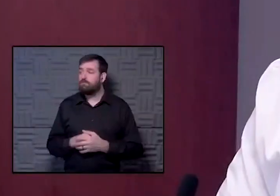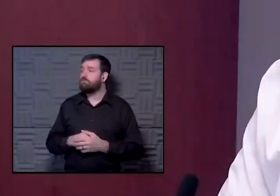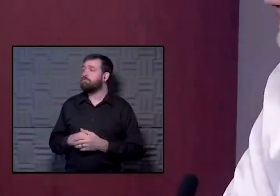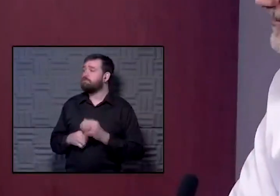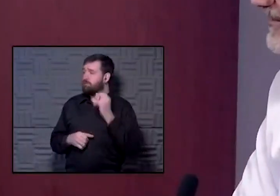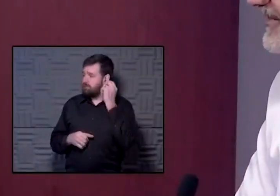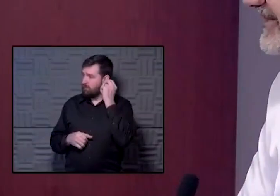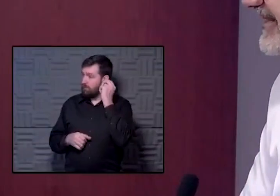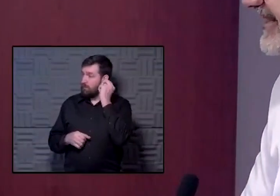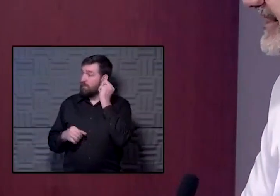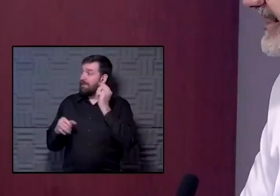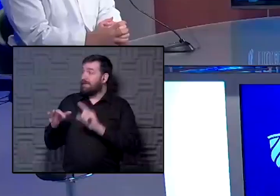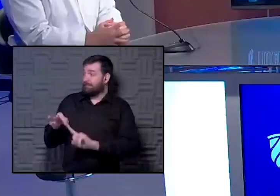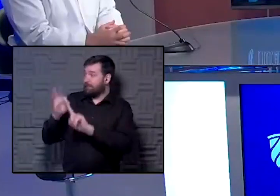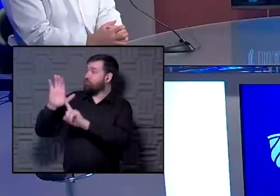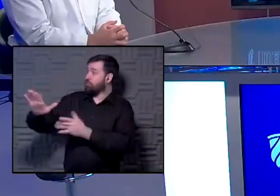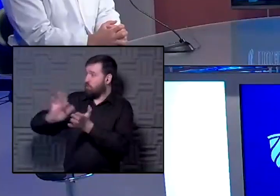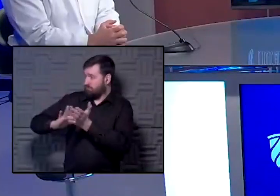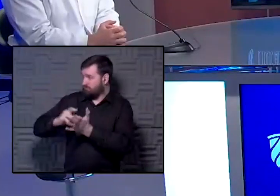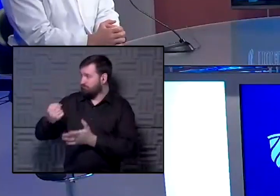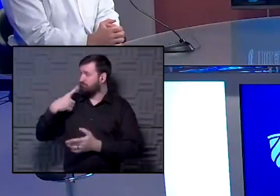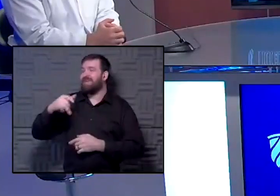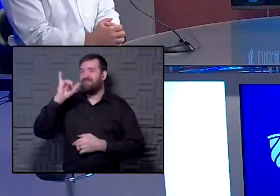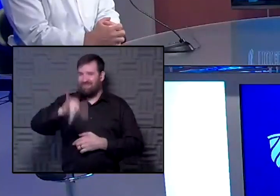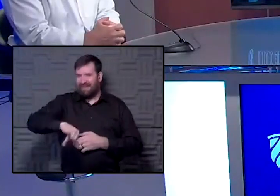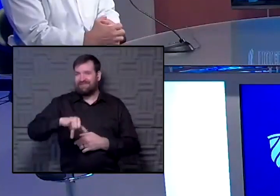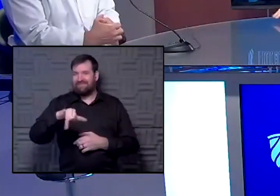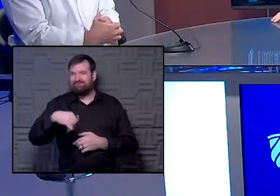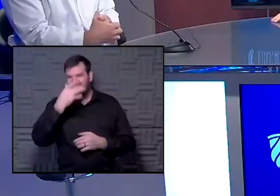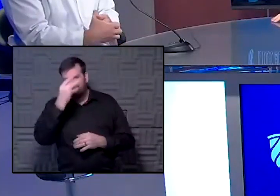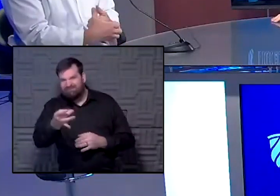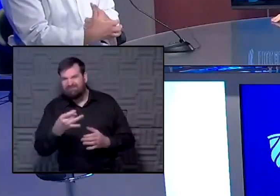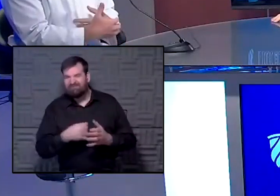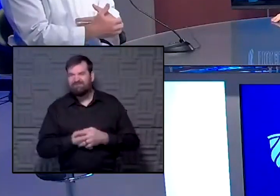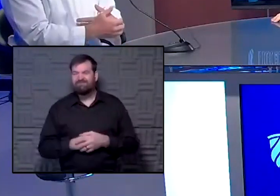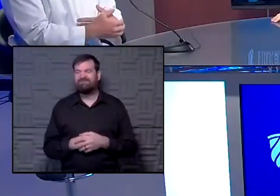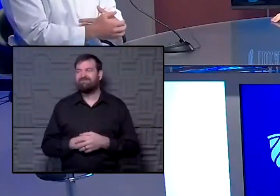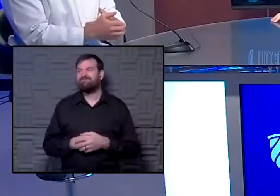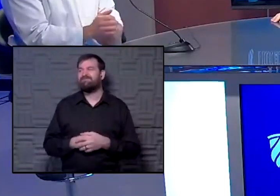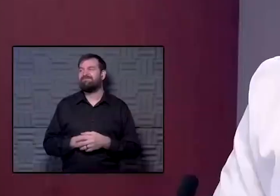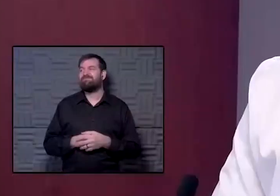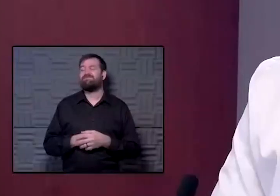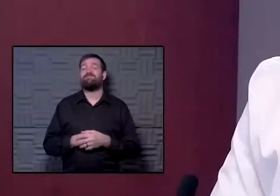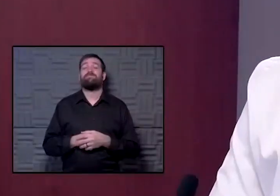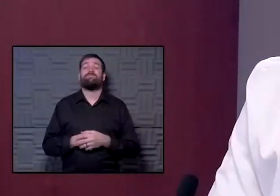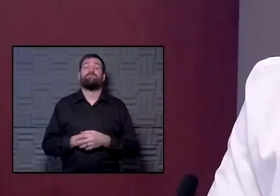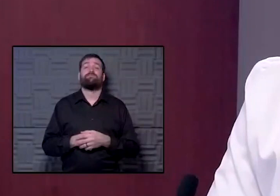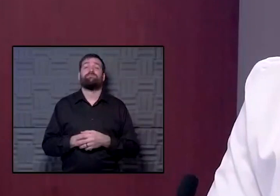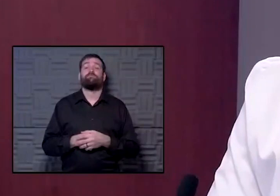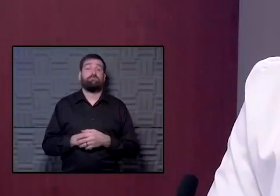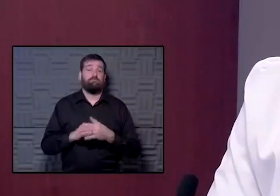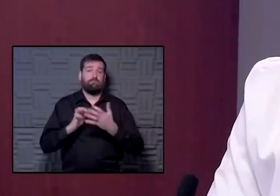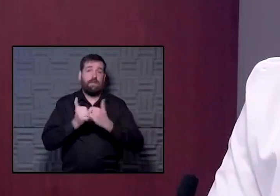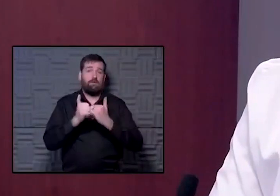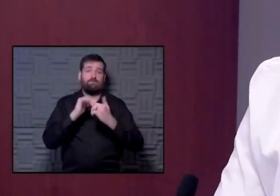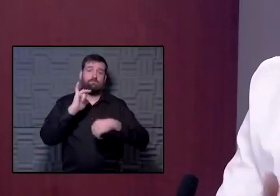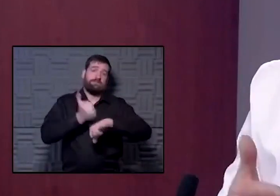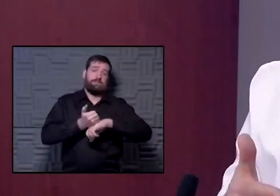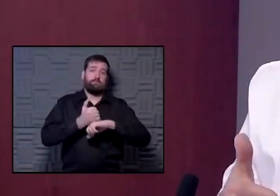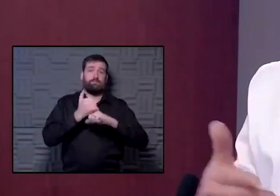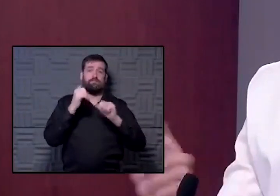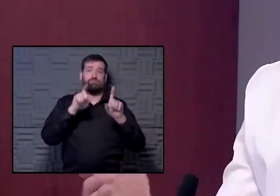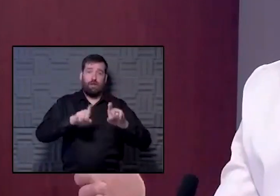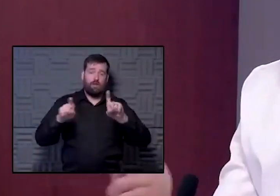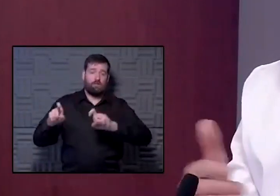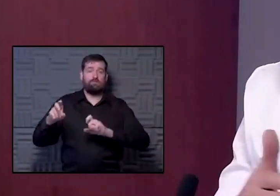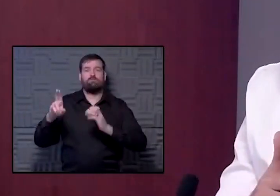2, especially your oral pill. That's what I want. I think that's the one he's interested in as Camostat. well. Yes. So the way we set up this trial was